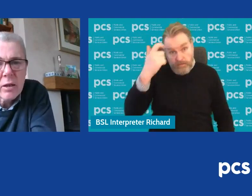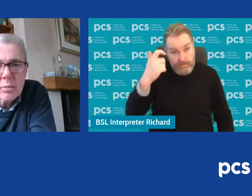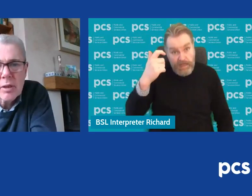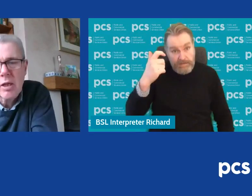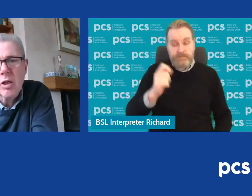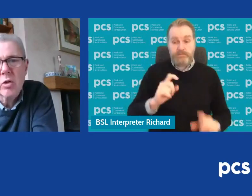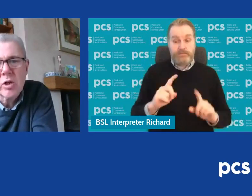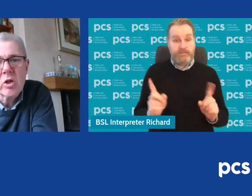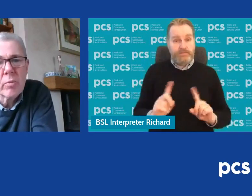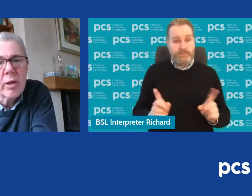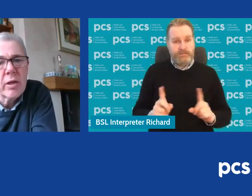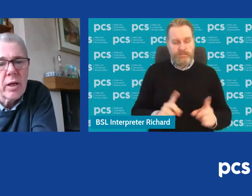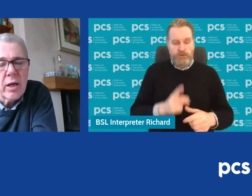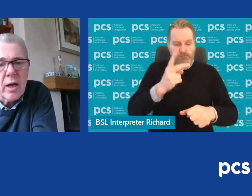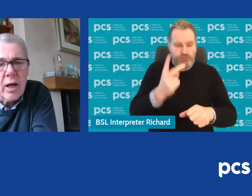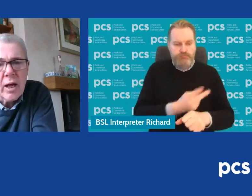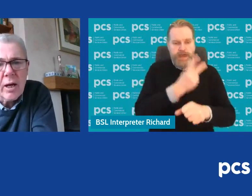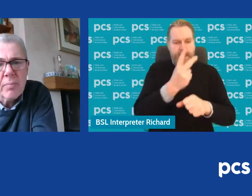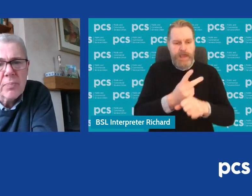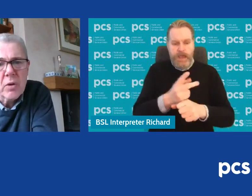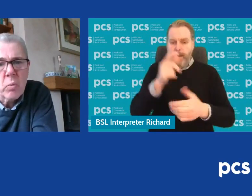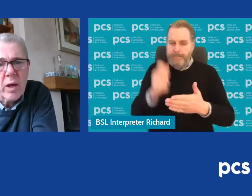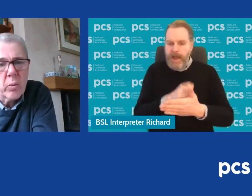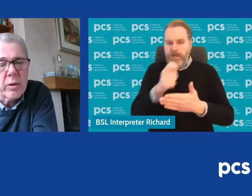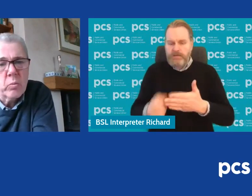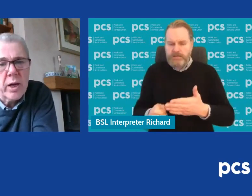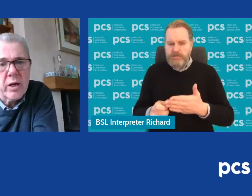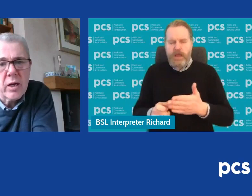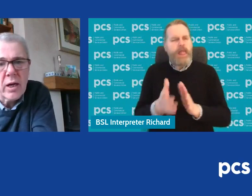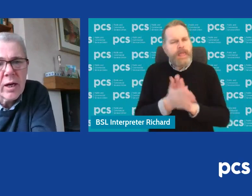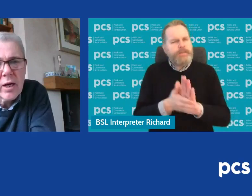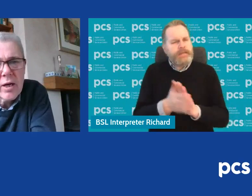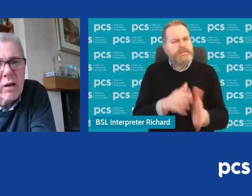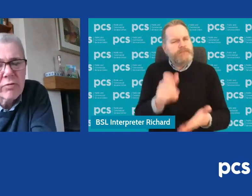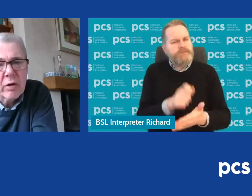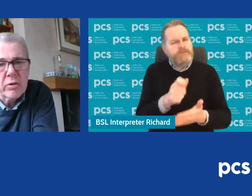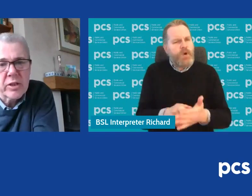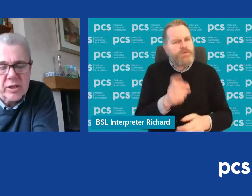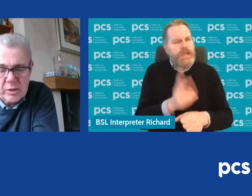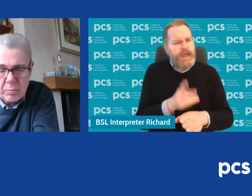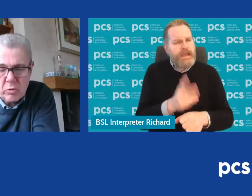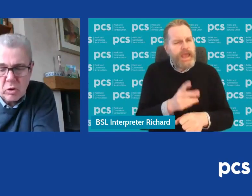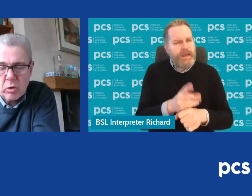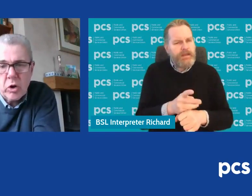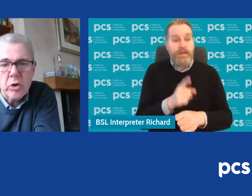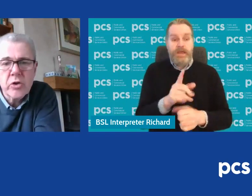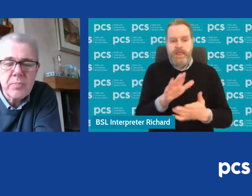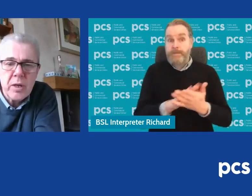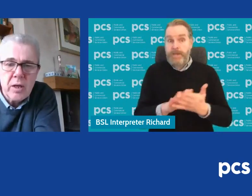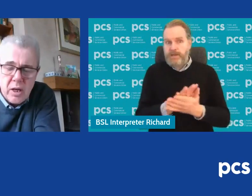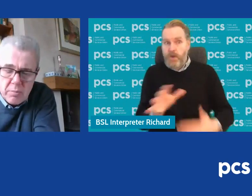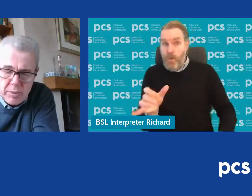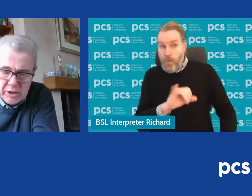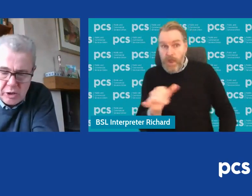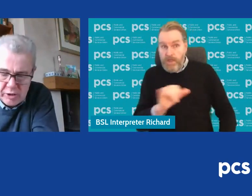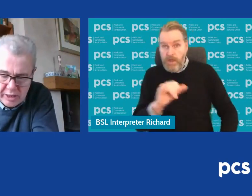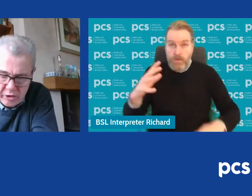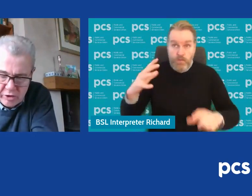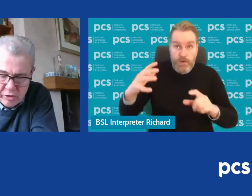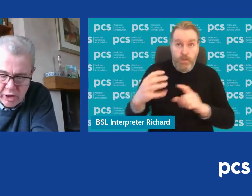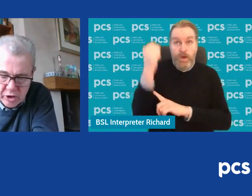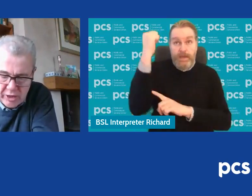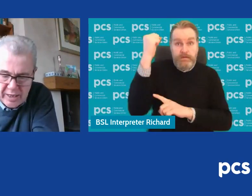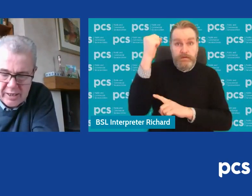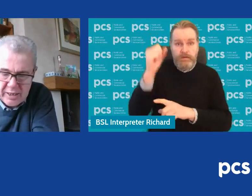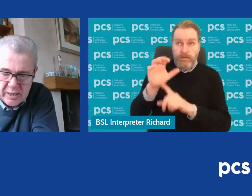reballot ultimately could determine whether we win enough out of this dispute or not. But as you said in